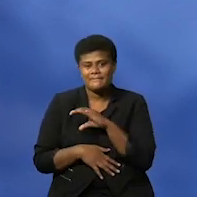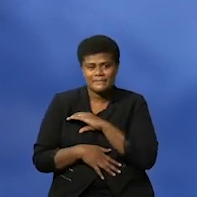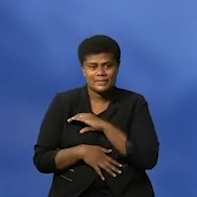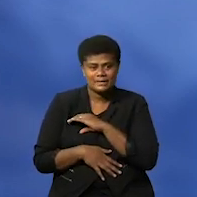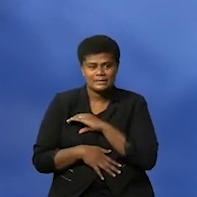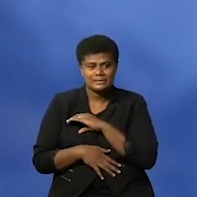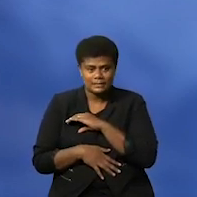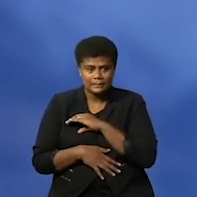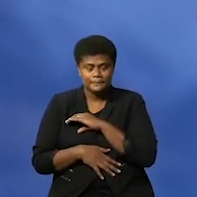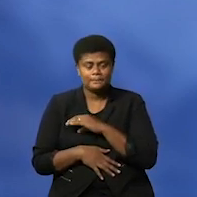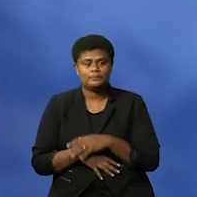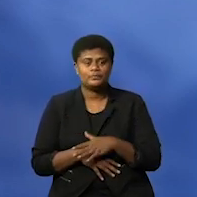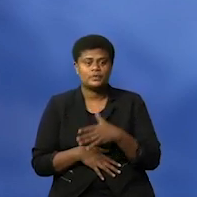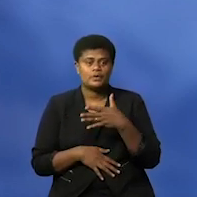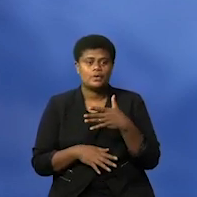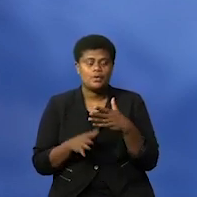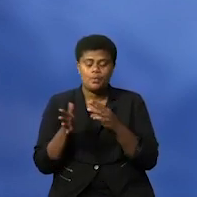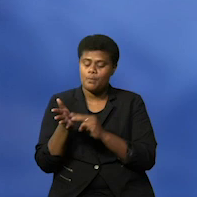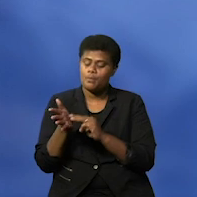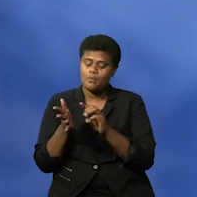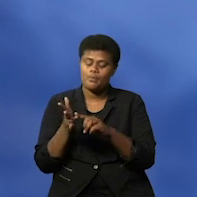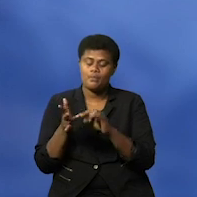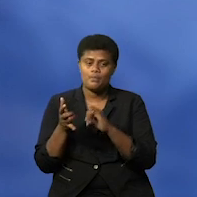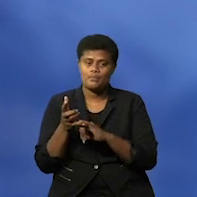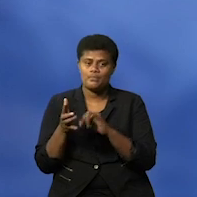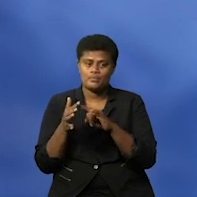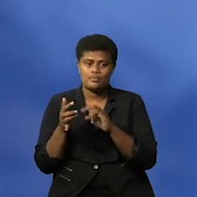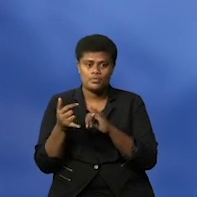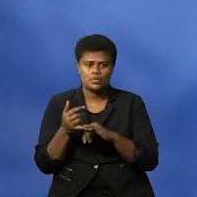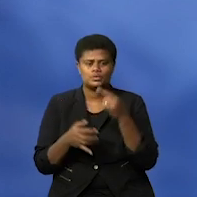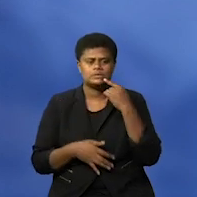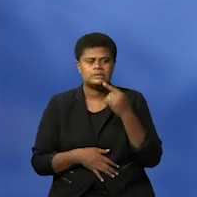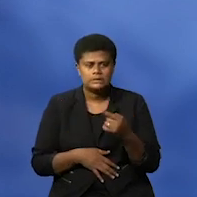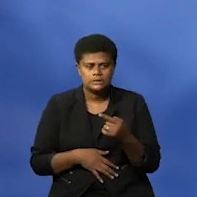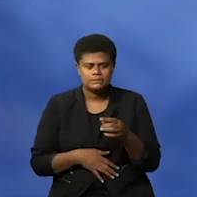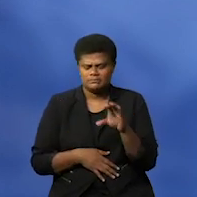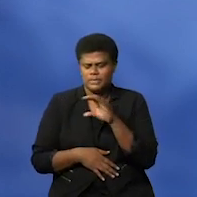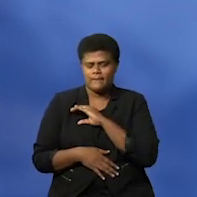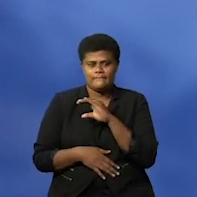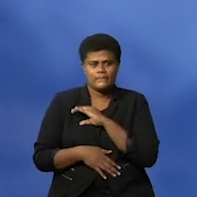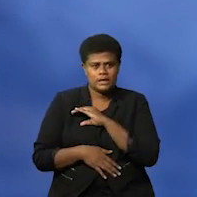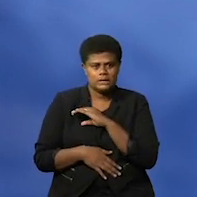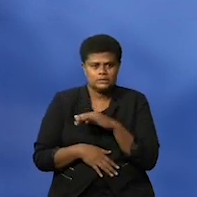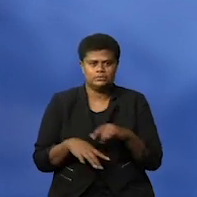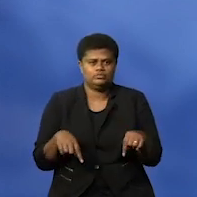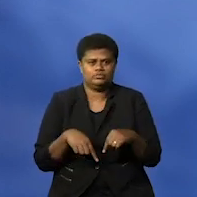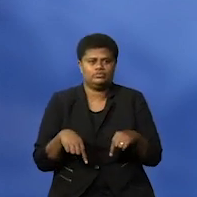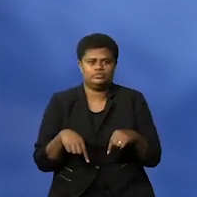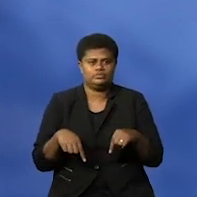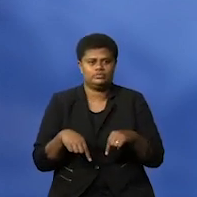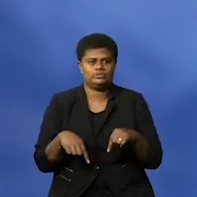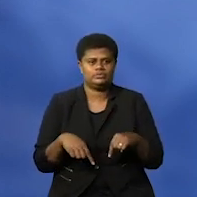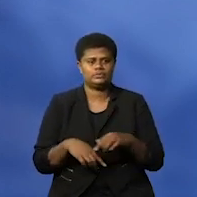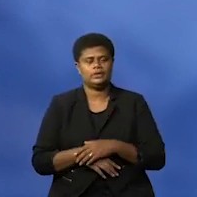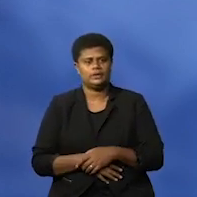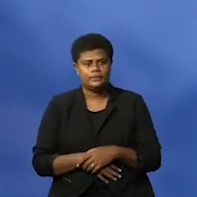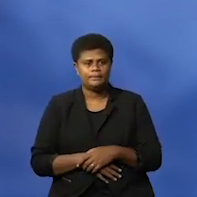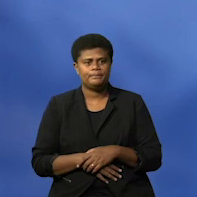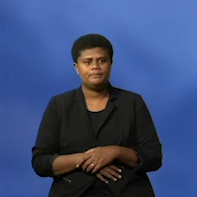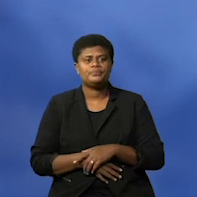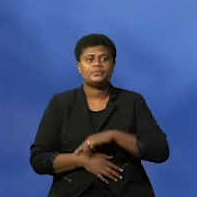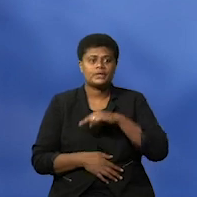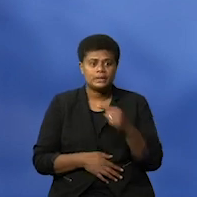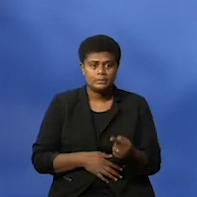the sight that Moses said, 'I am exceedingly afraid and trembling.' But you have come to